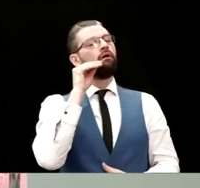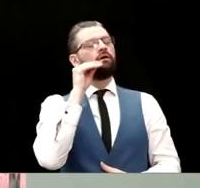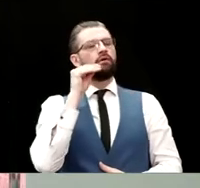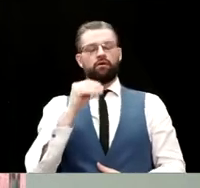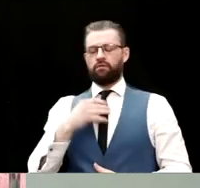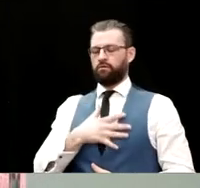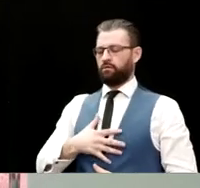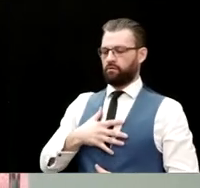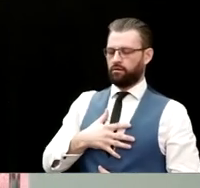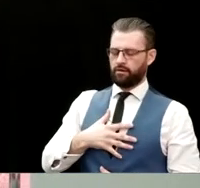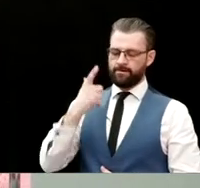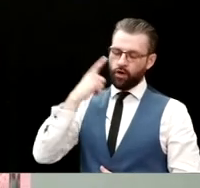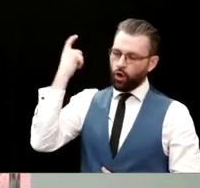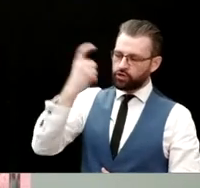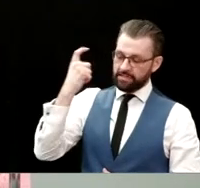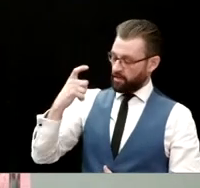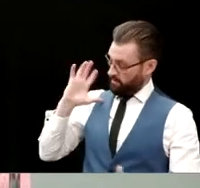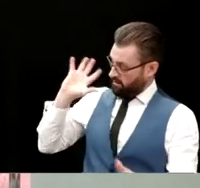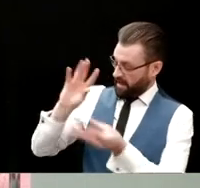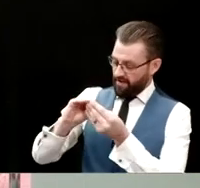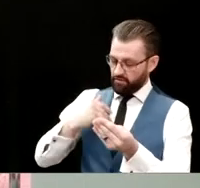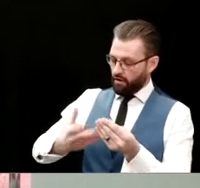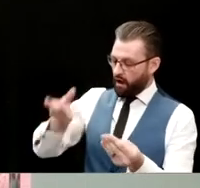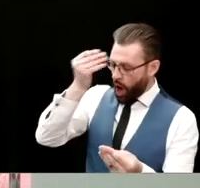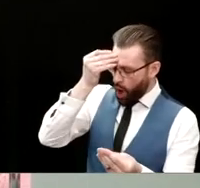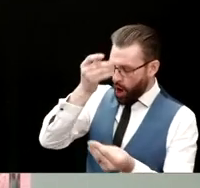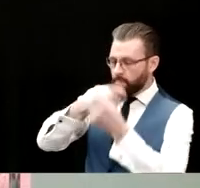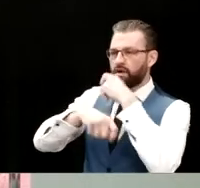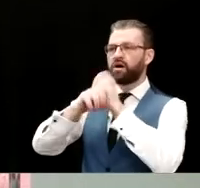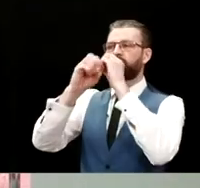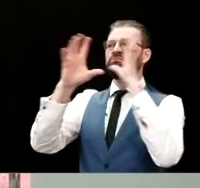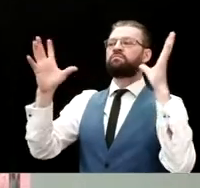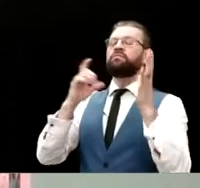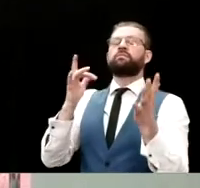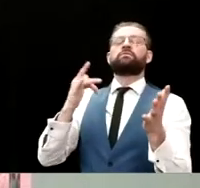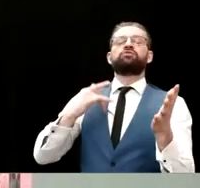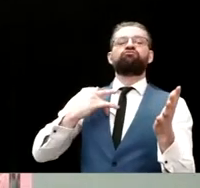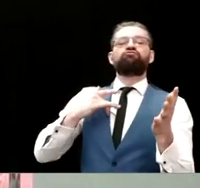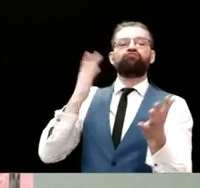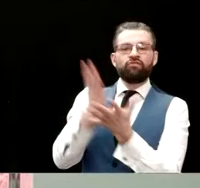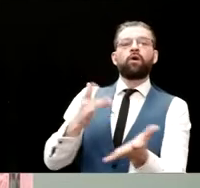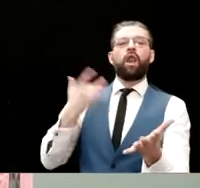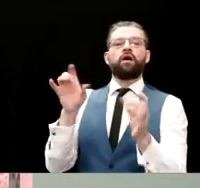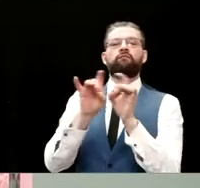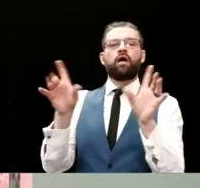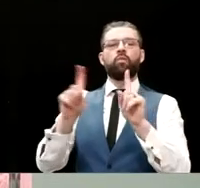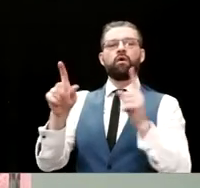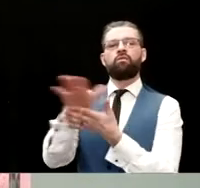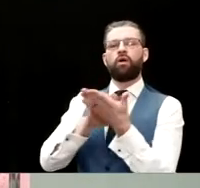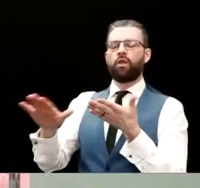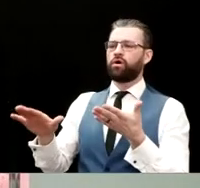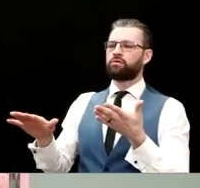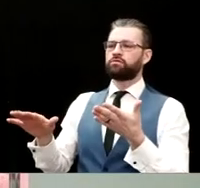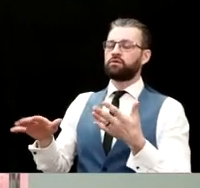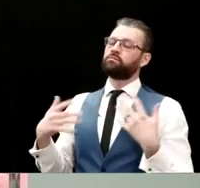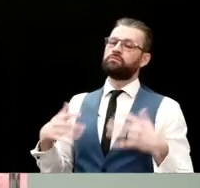me to consider all that I'd learned and brought me to a more in-depth and human understanding of the Holocaust. For my Next